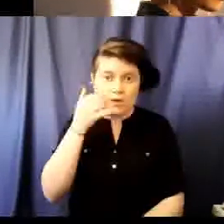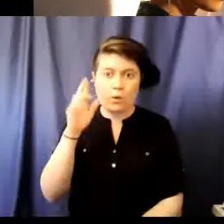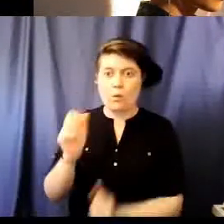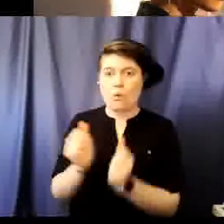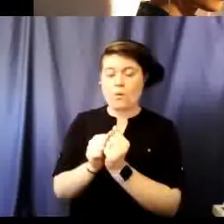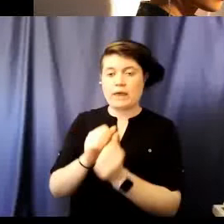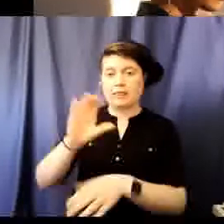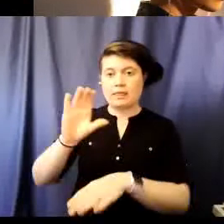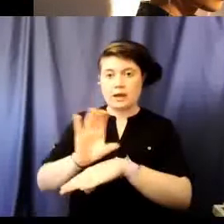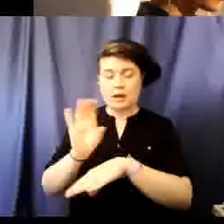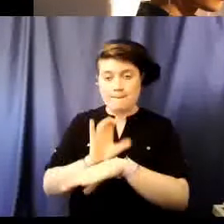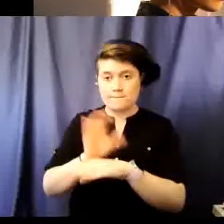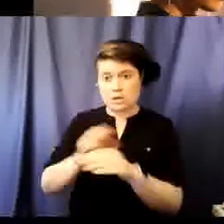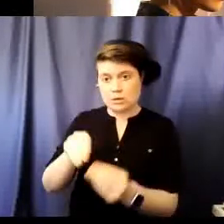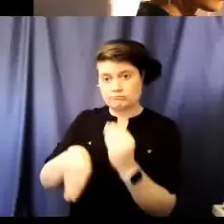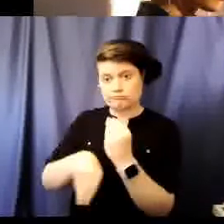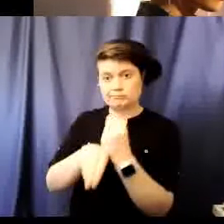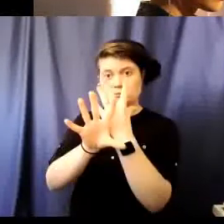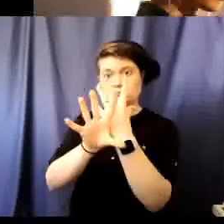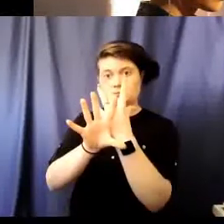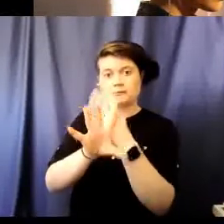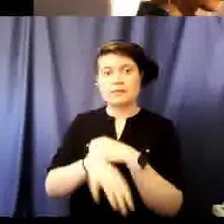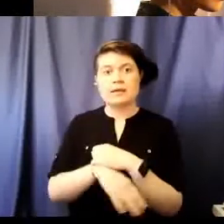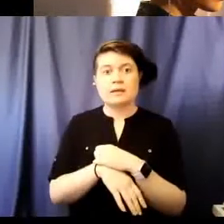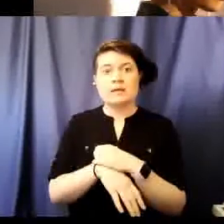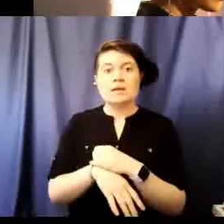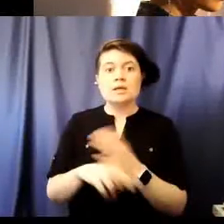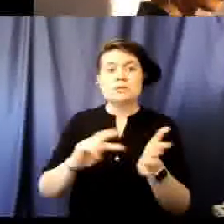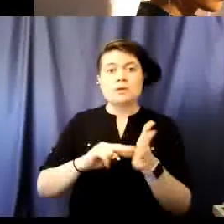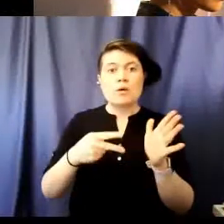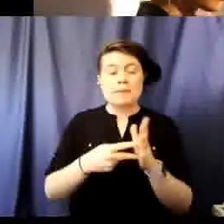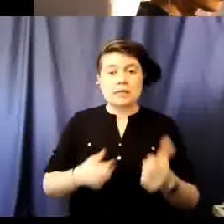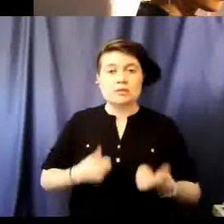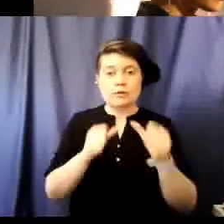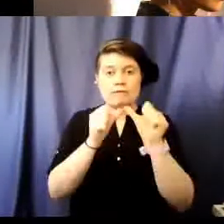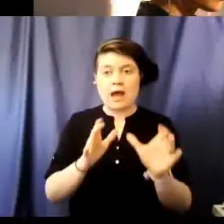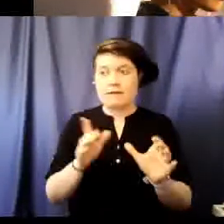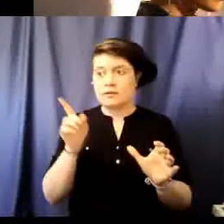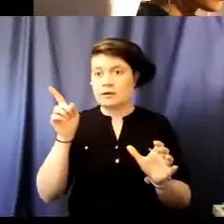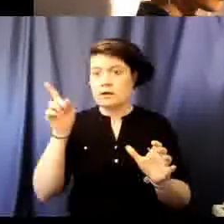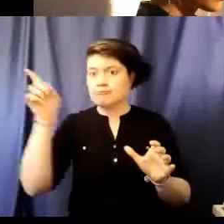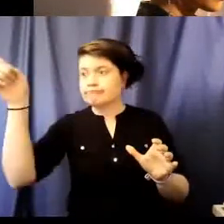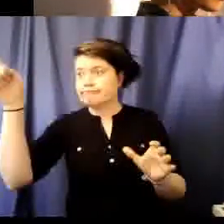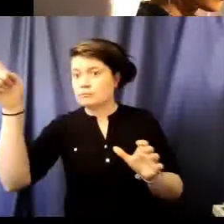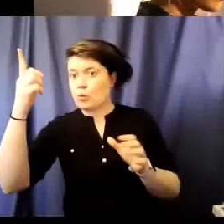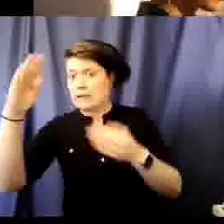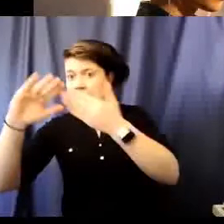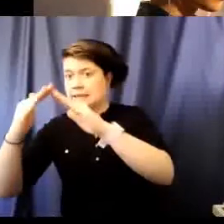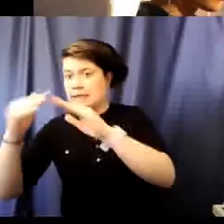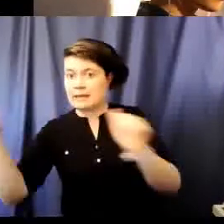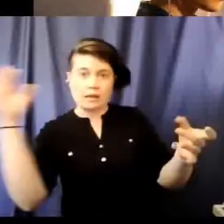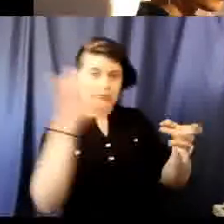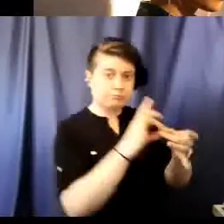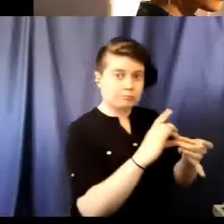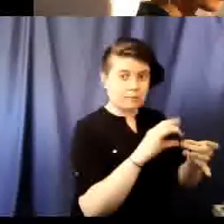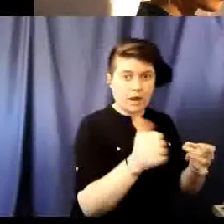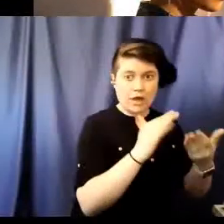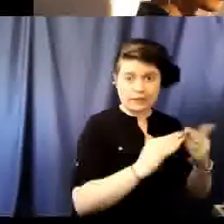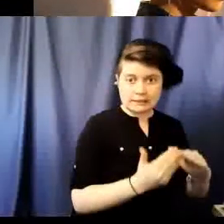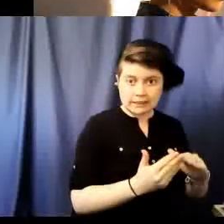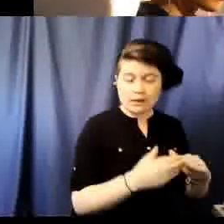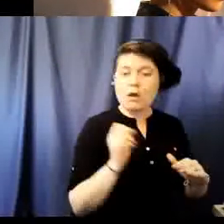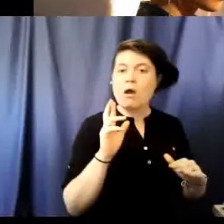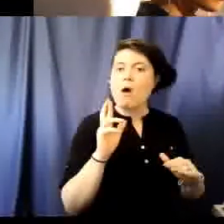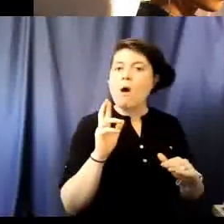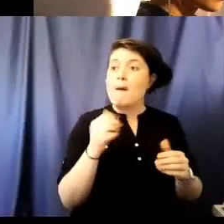for example, a survivor in Page can attend a support group in Snowflake, but also might be able to still watch their